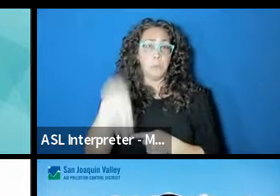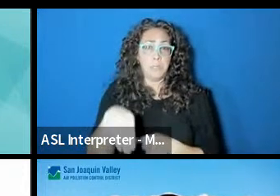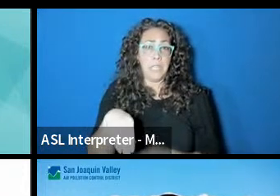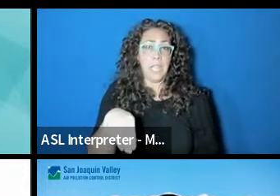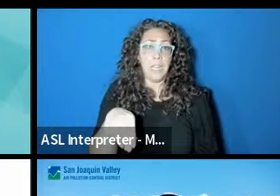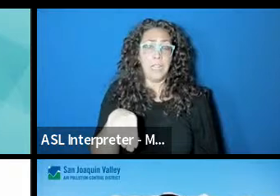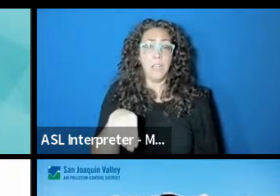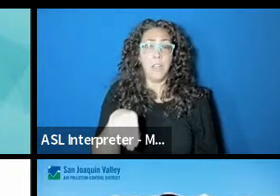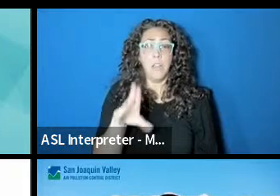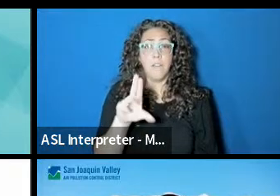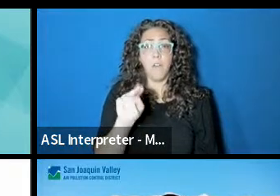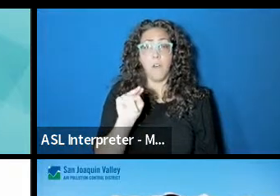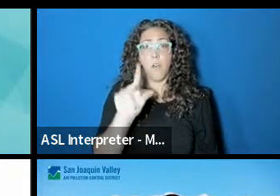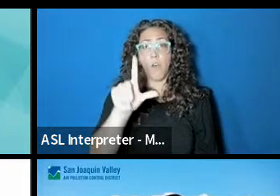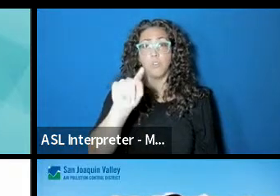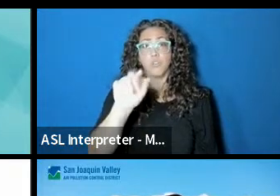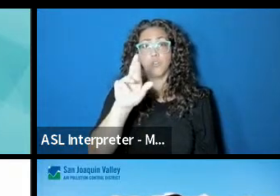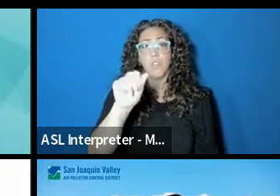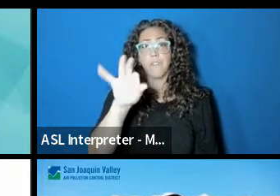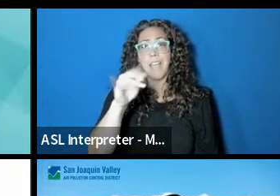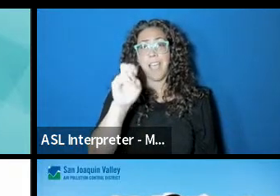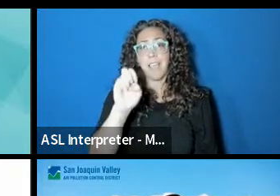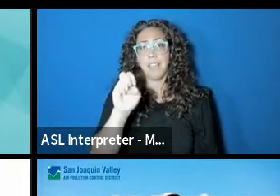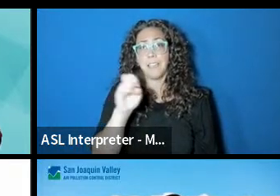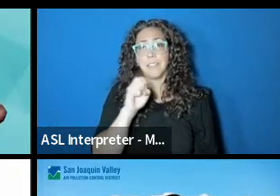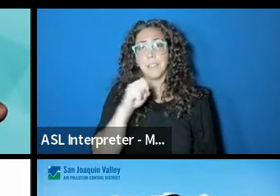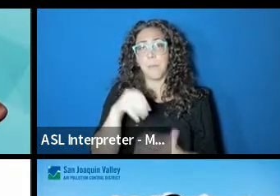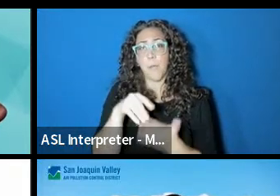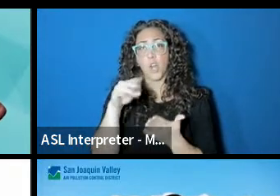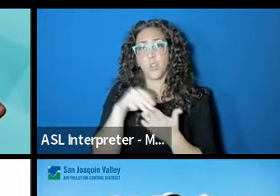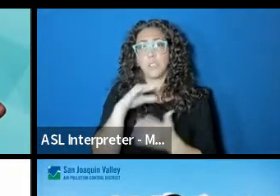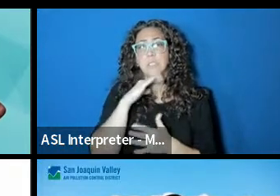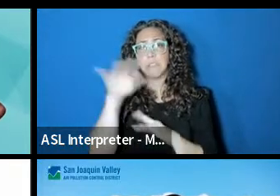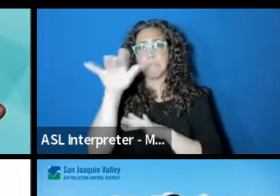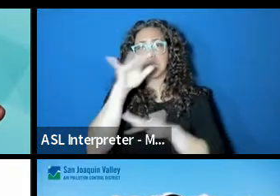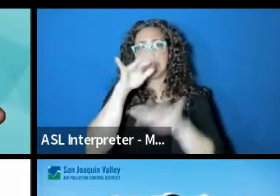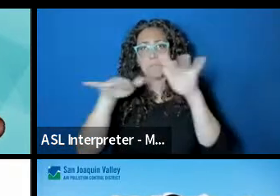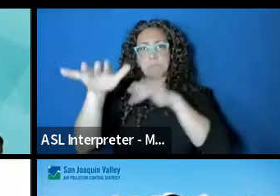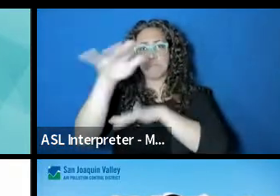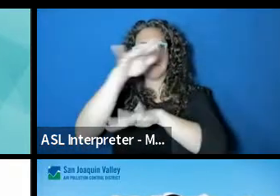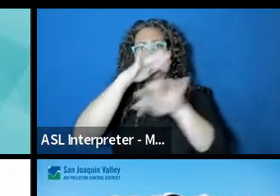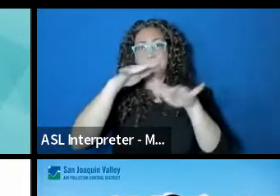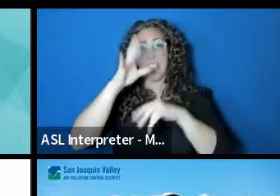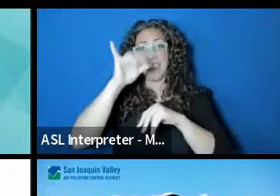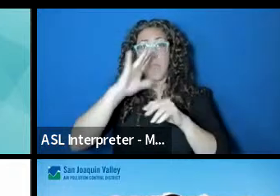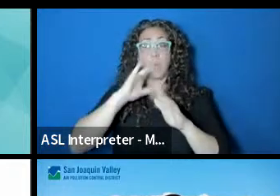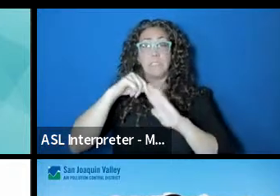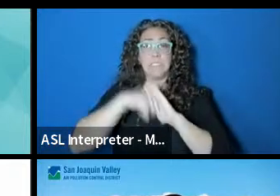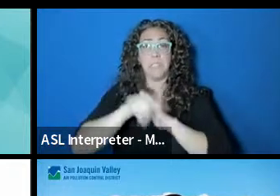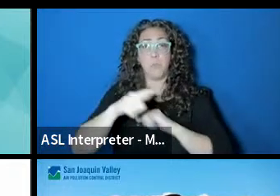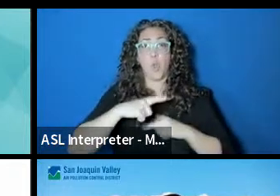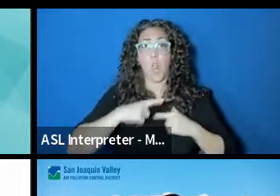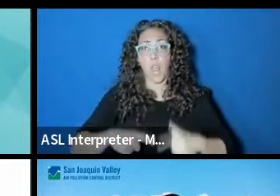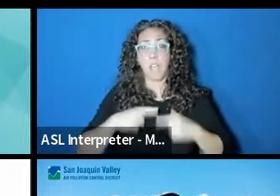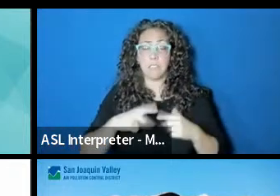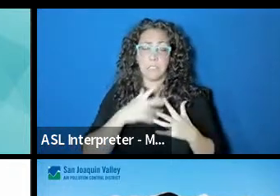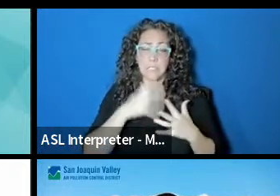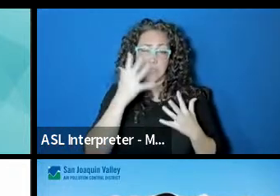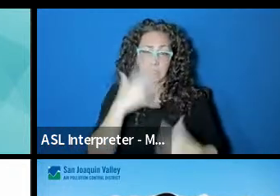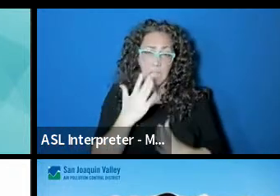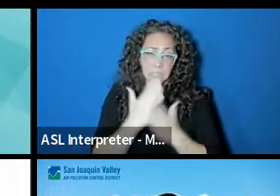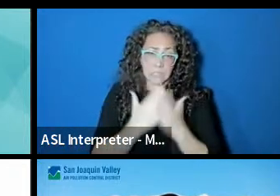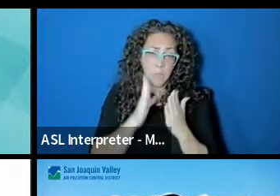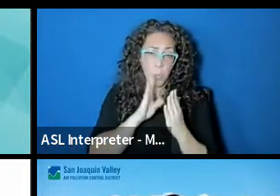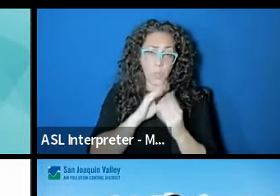ultrafine particles. Ultrafine particles are the ones that are actually going to get deepest into your lungs and sadly, in some cases, into